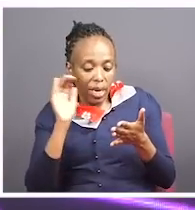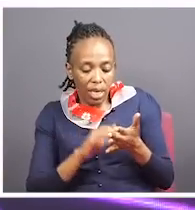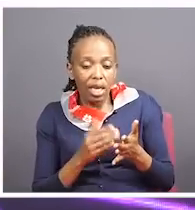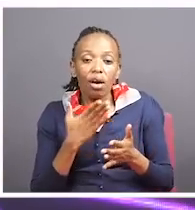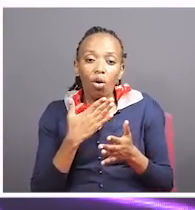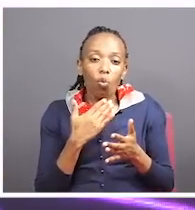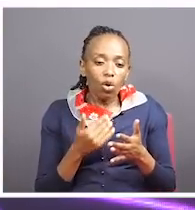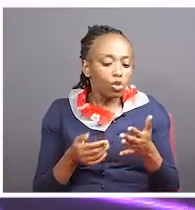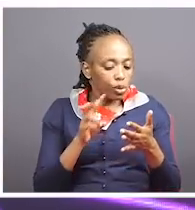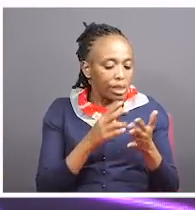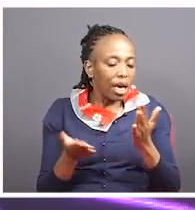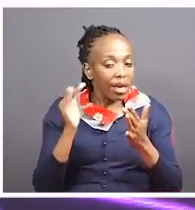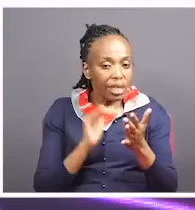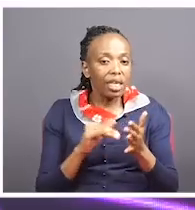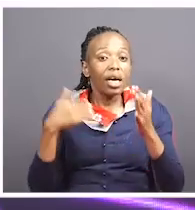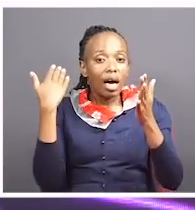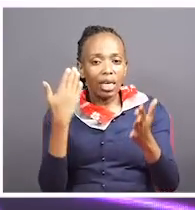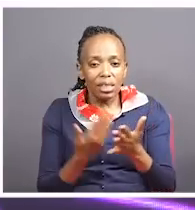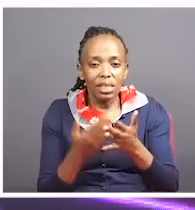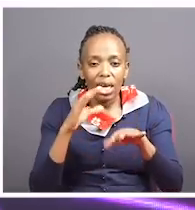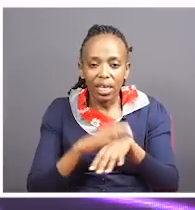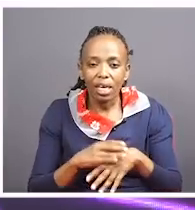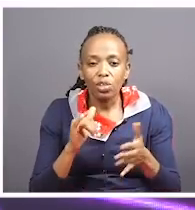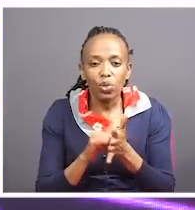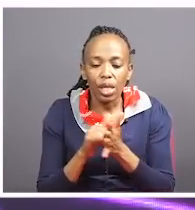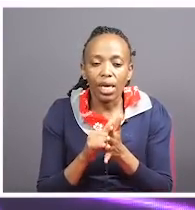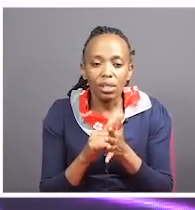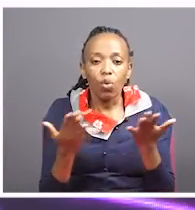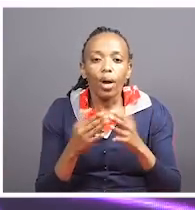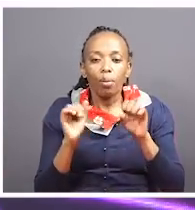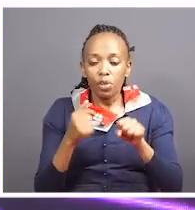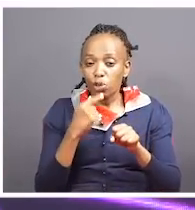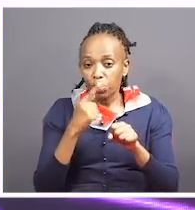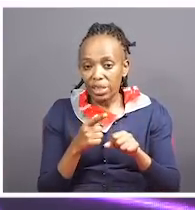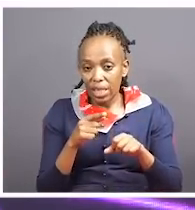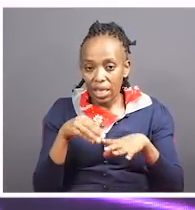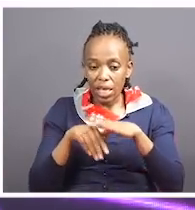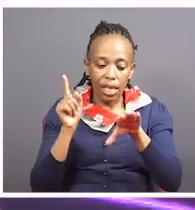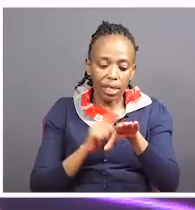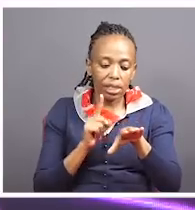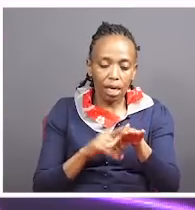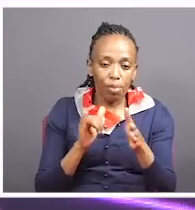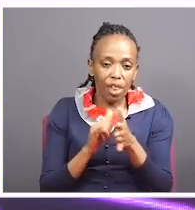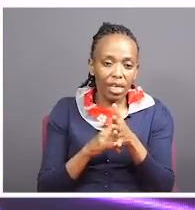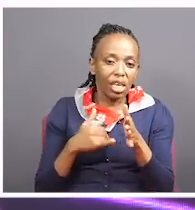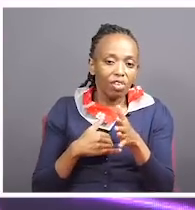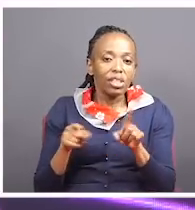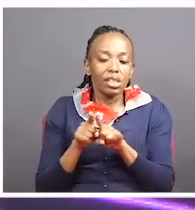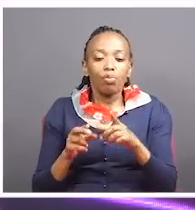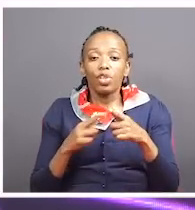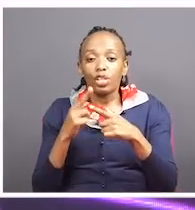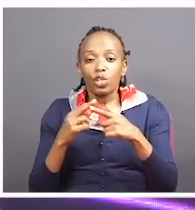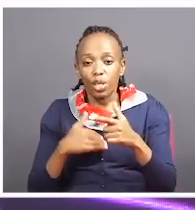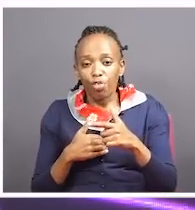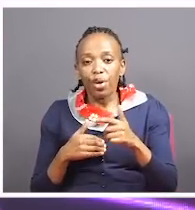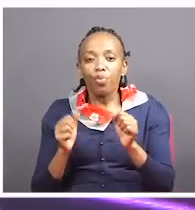again. I want to go over it again until I get to that place where I can say, in the time that I have, with the resources